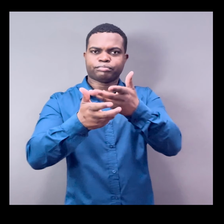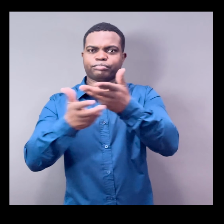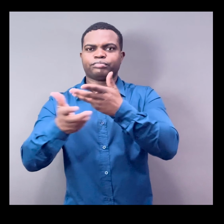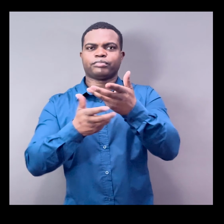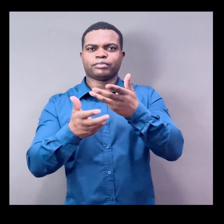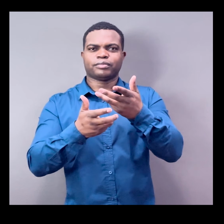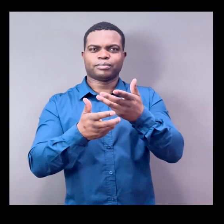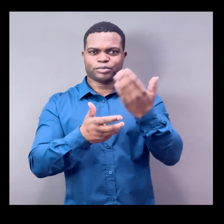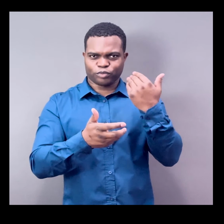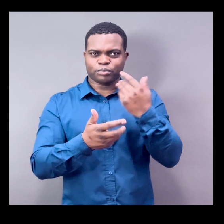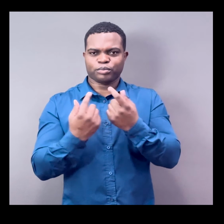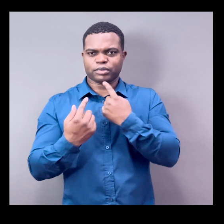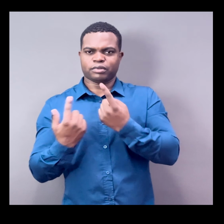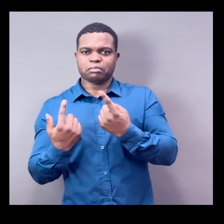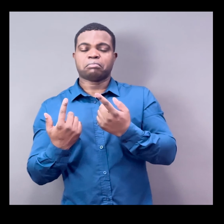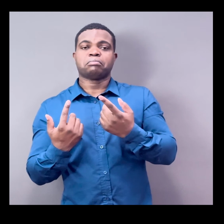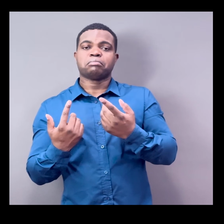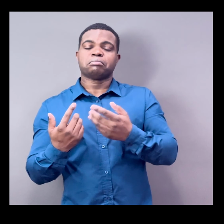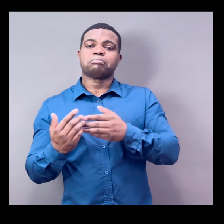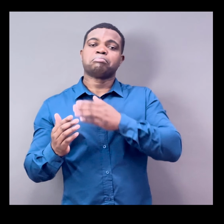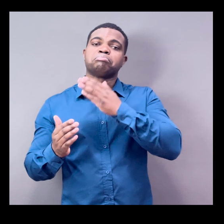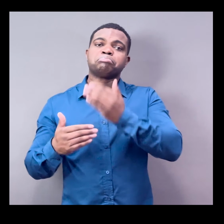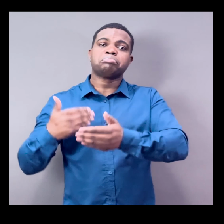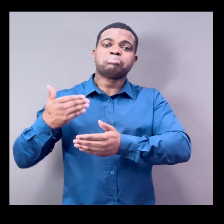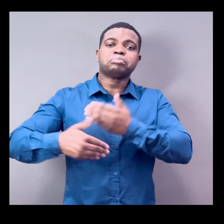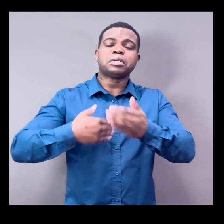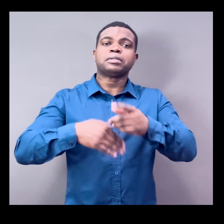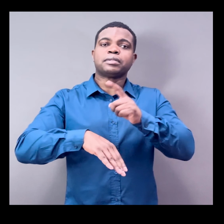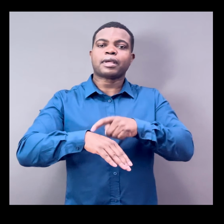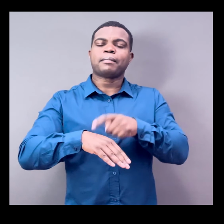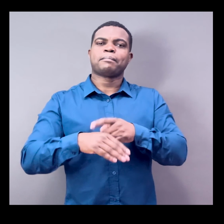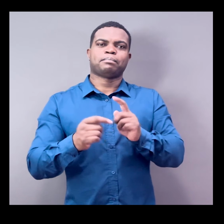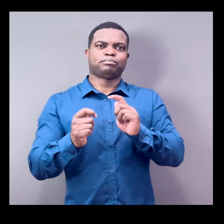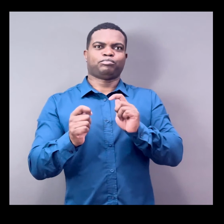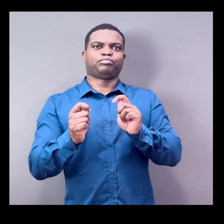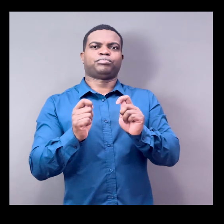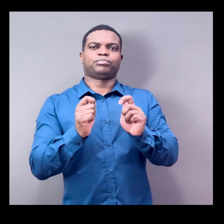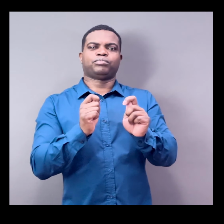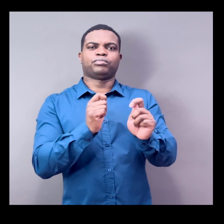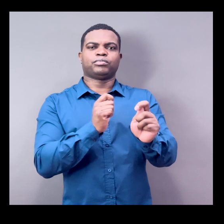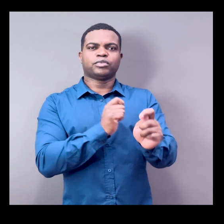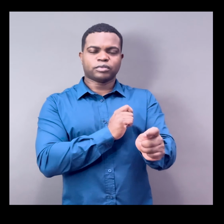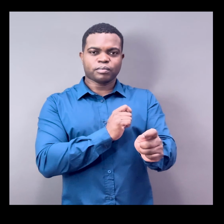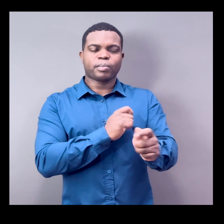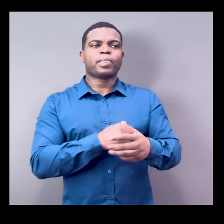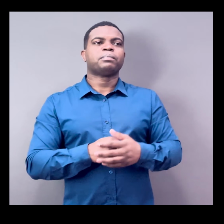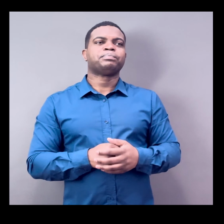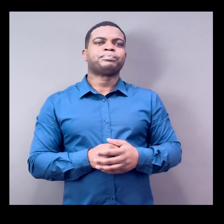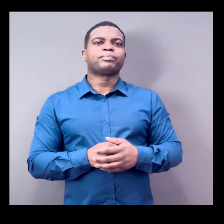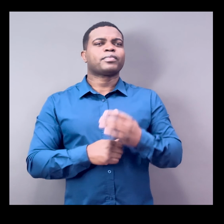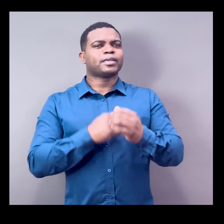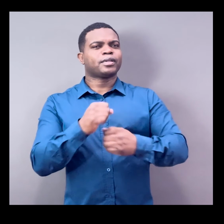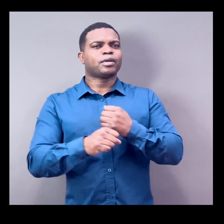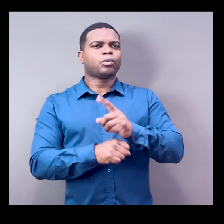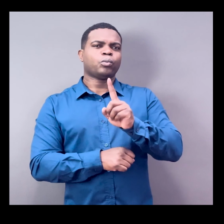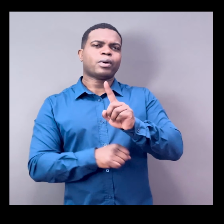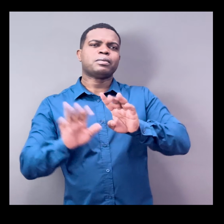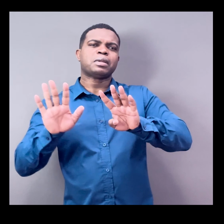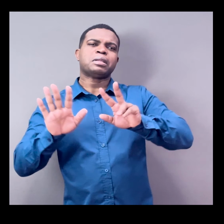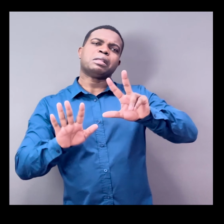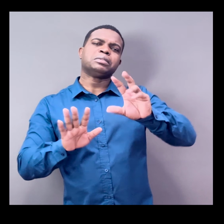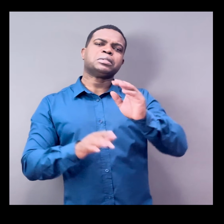then. But when it got to the later half of the 20th century,